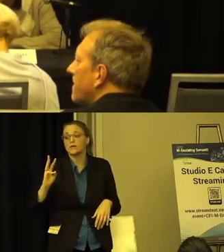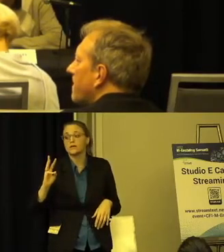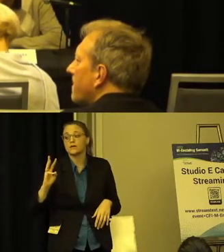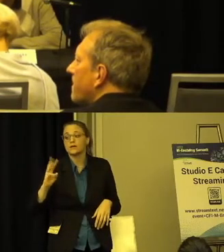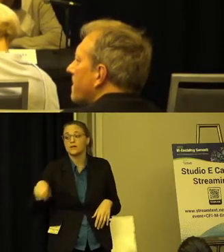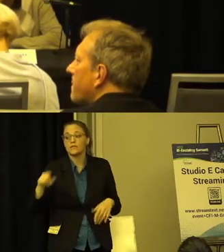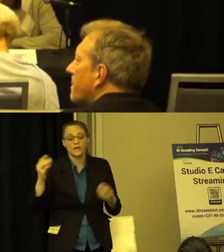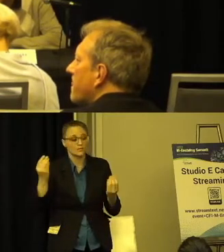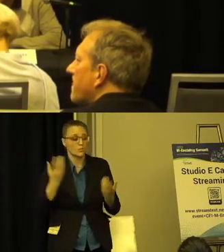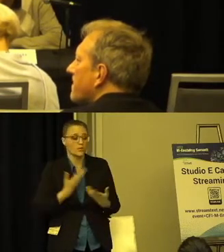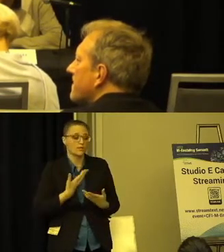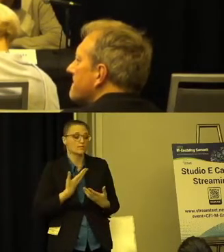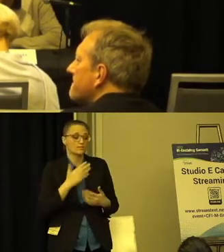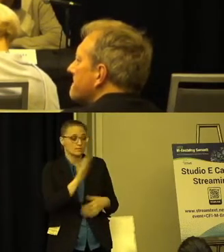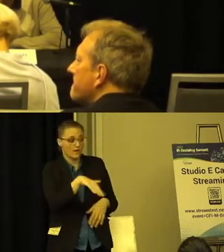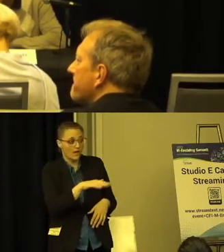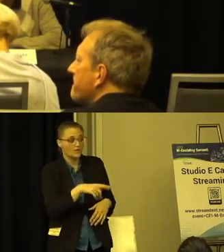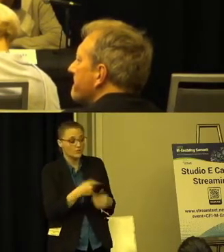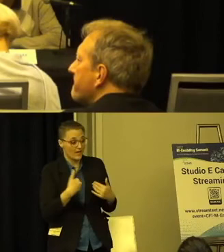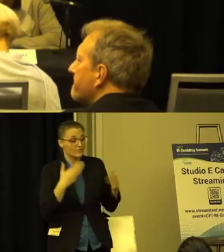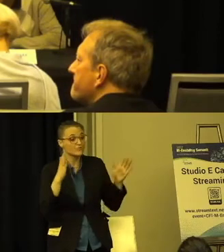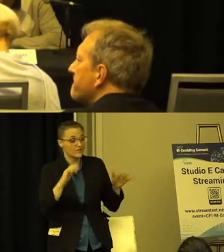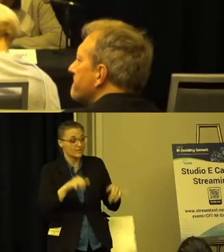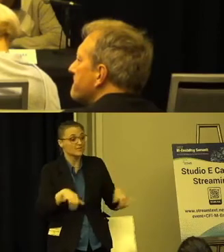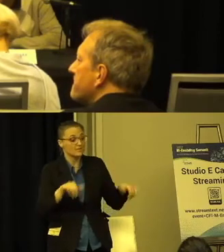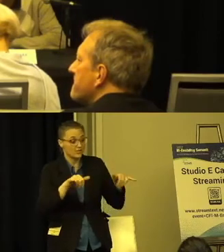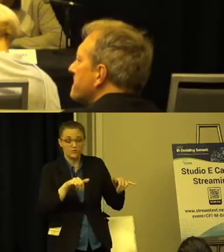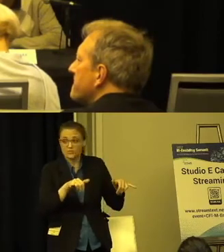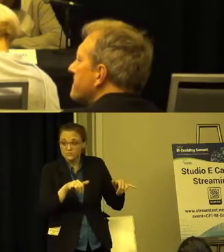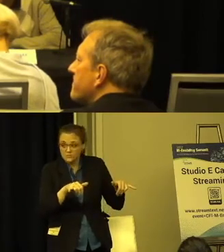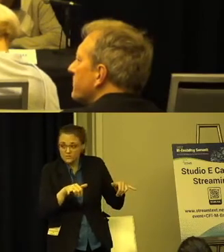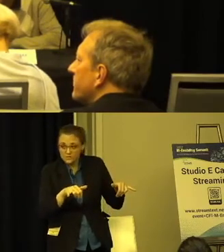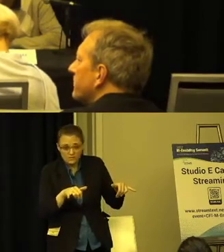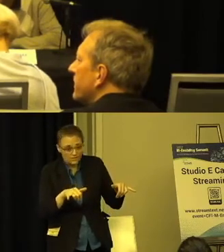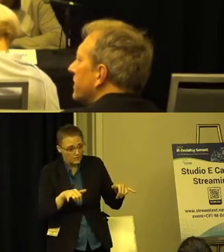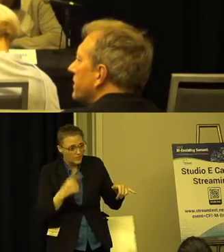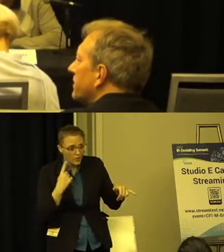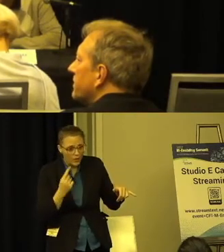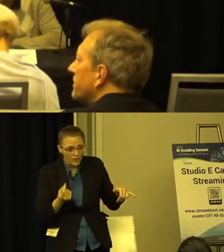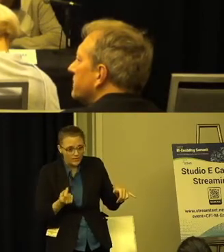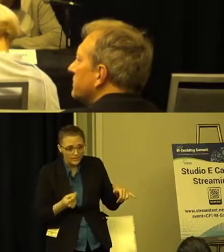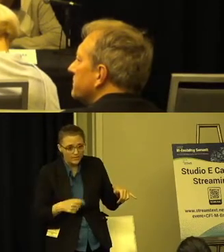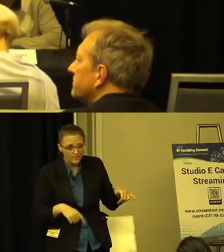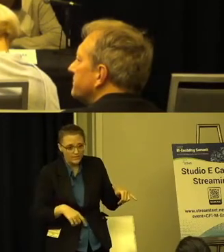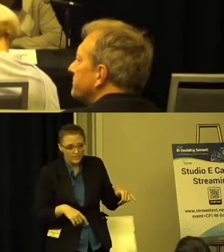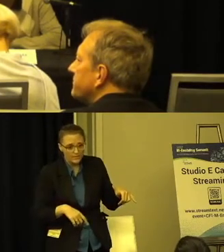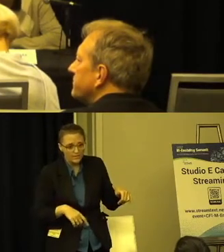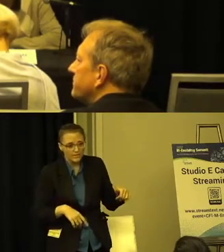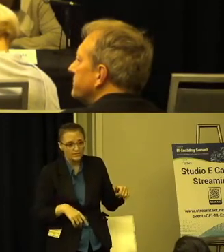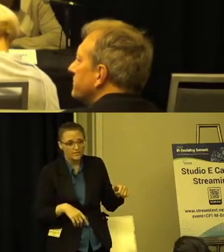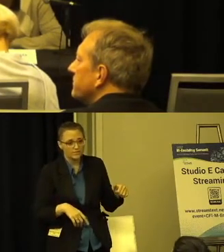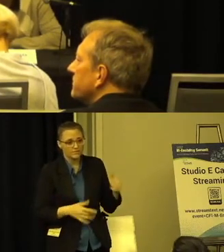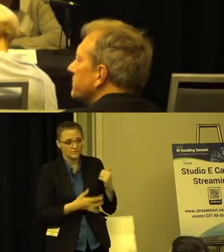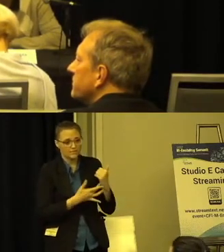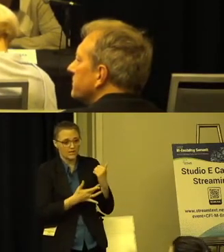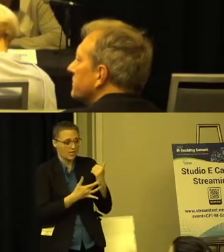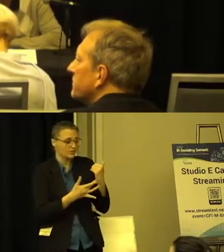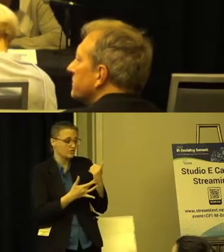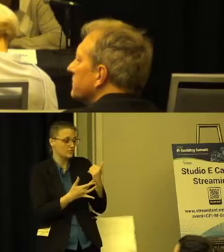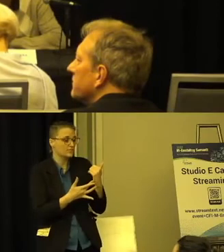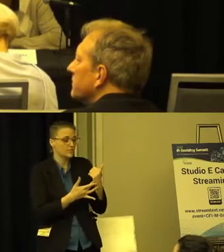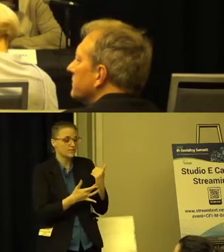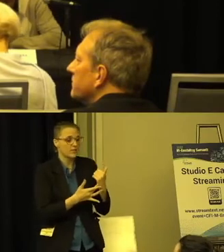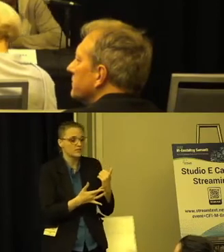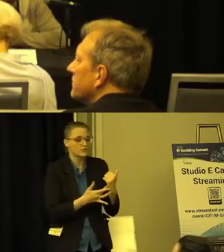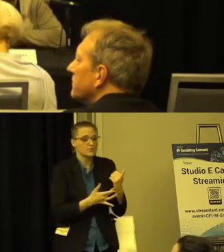told, guys, you have great standards for antique technology that nobody uses anymore. You're talking about telephones, when